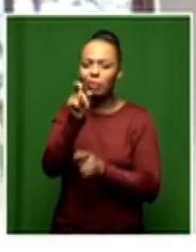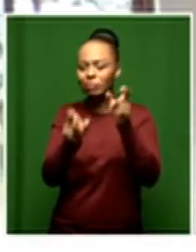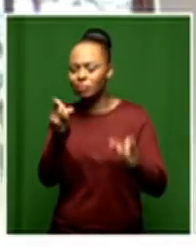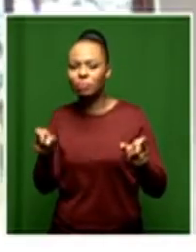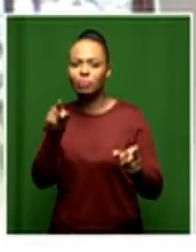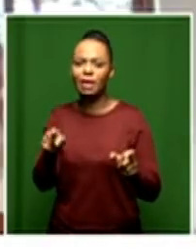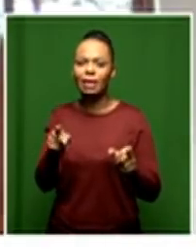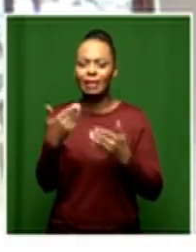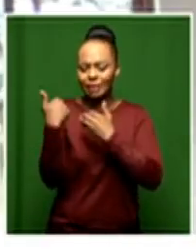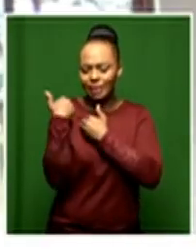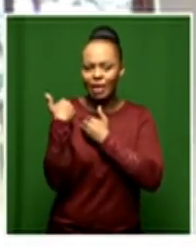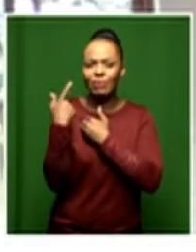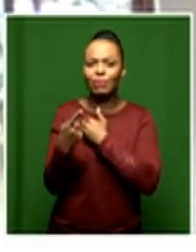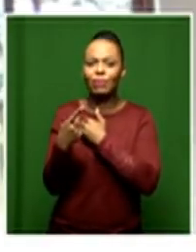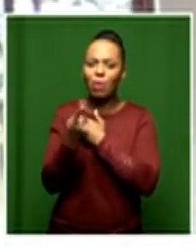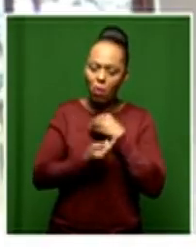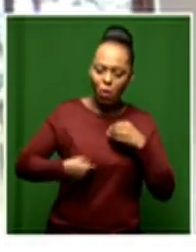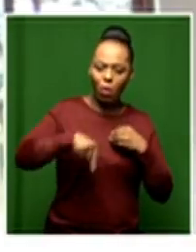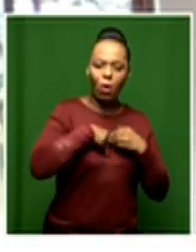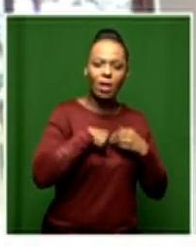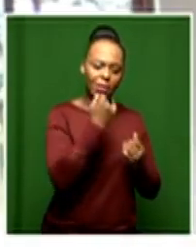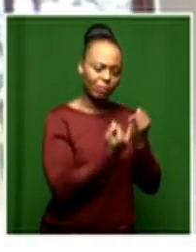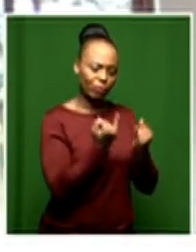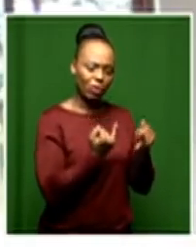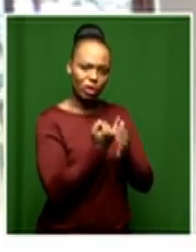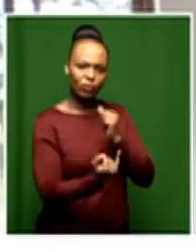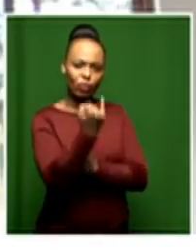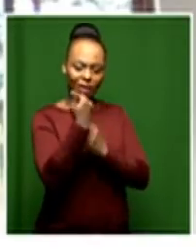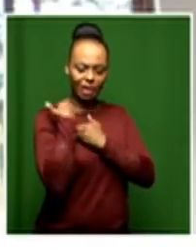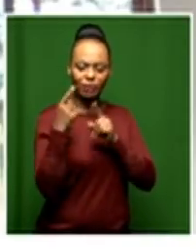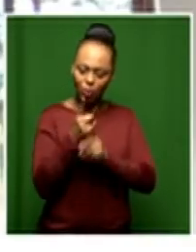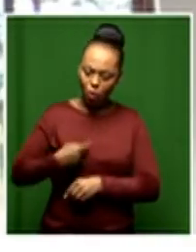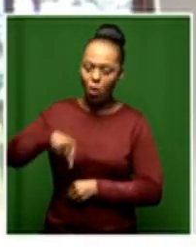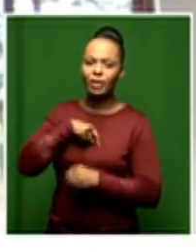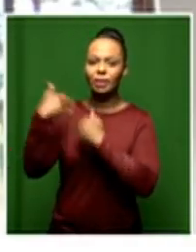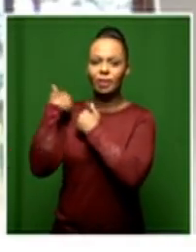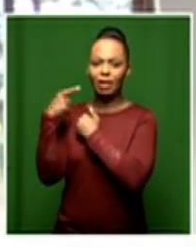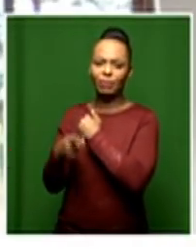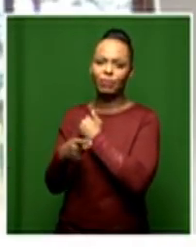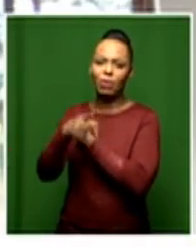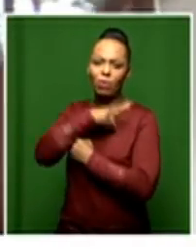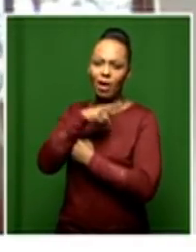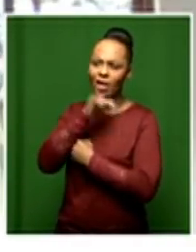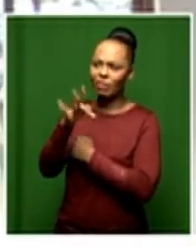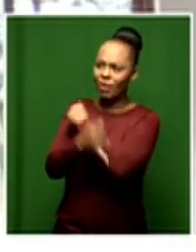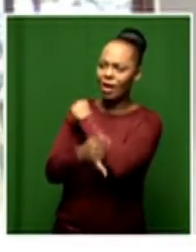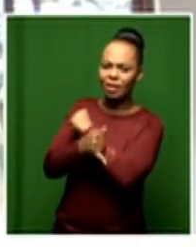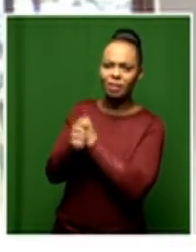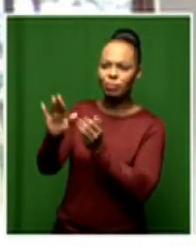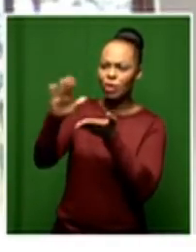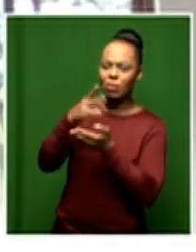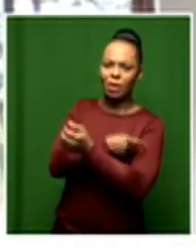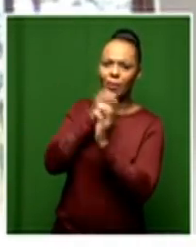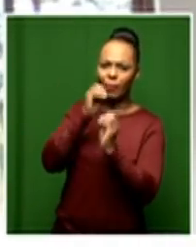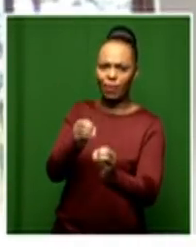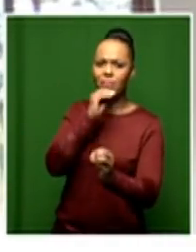anyone is only safe when everyone is safe. If you leave countries behind and you cannot get vaccinated, you have the process of